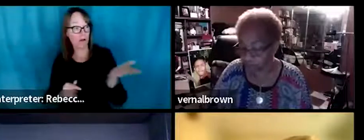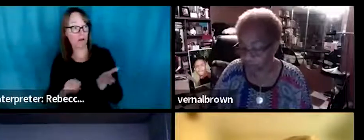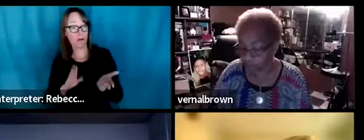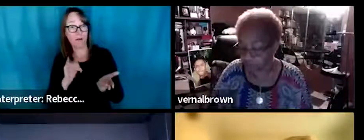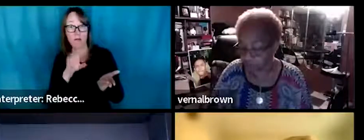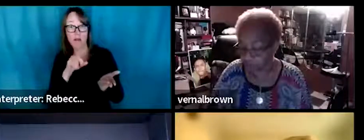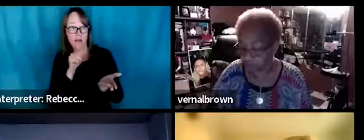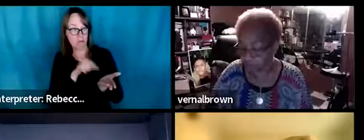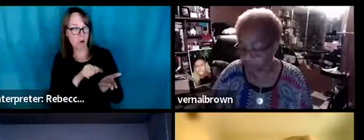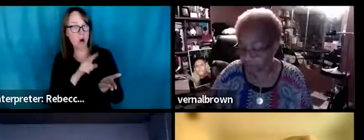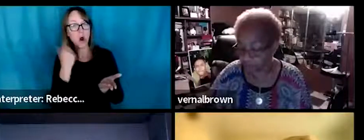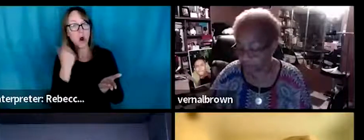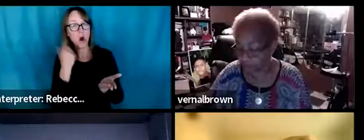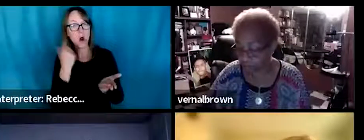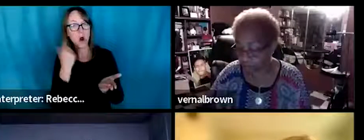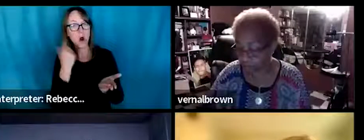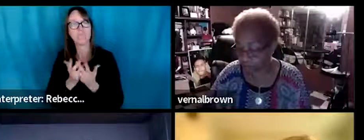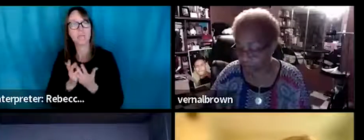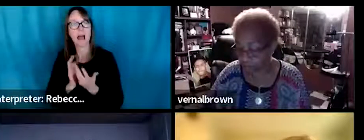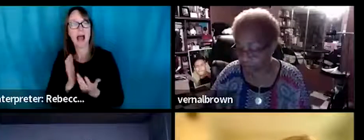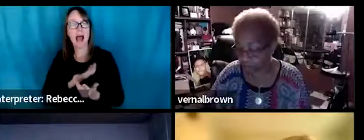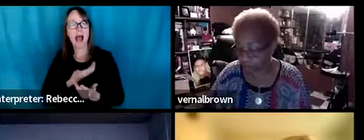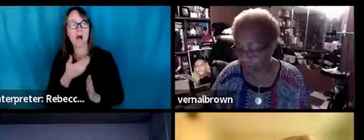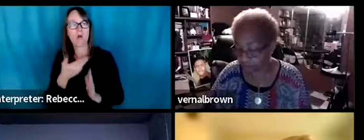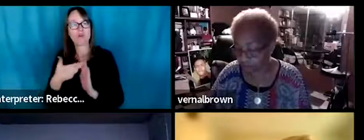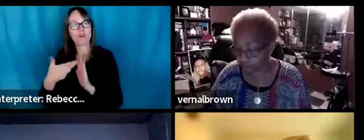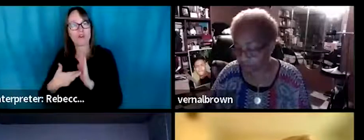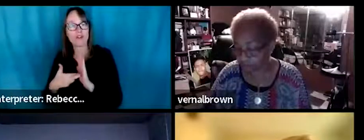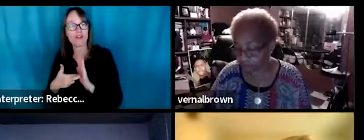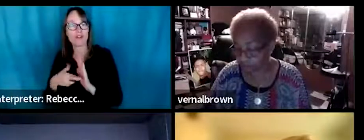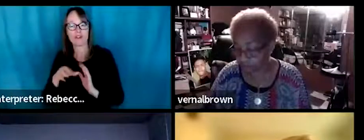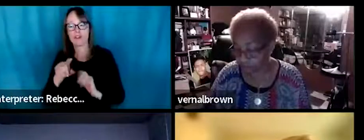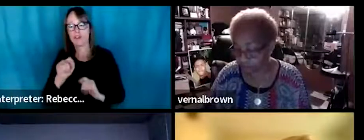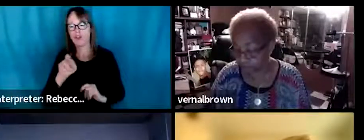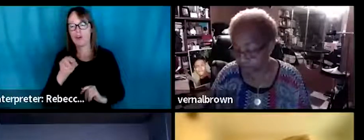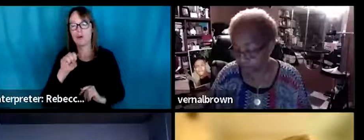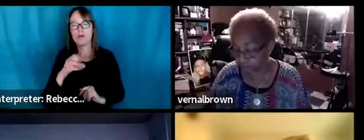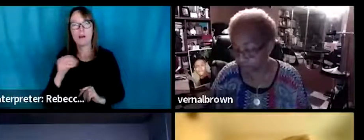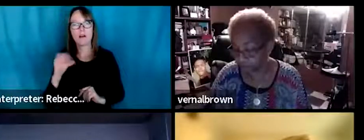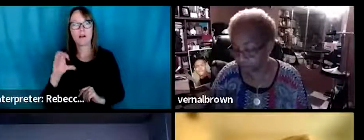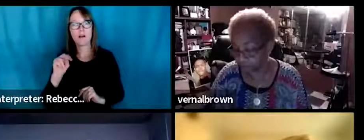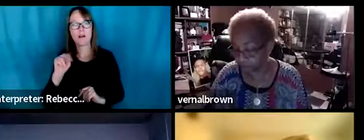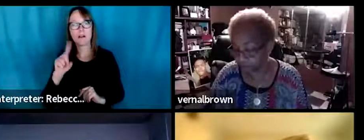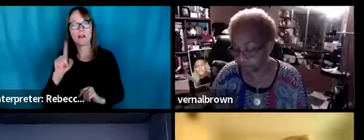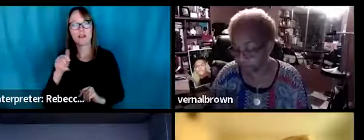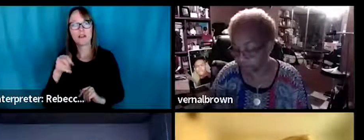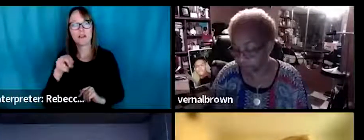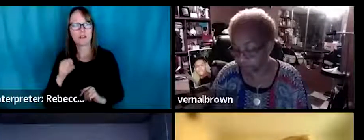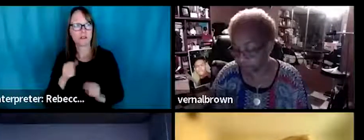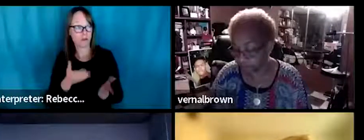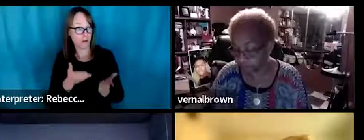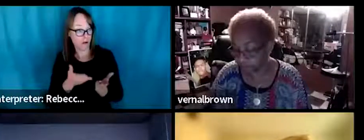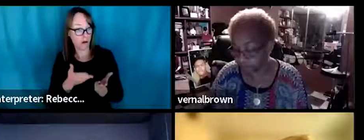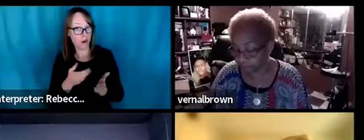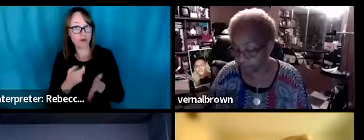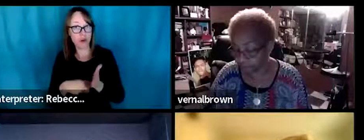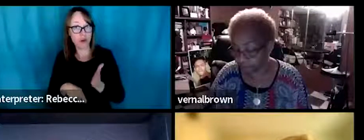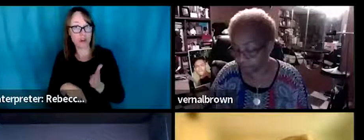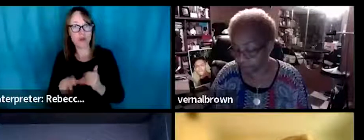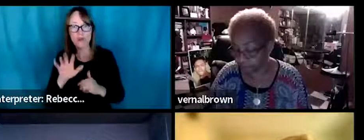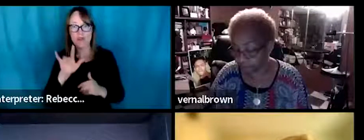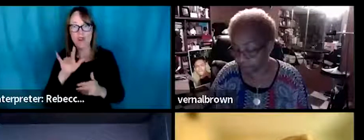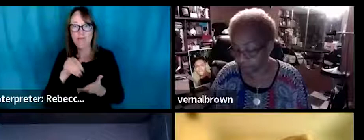with the terms and conditions of the solicitation, and the proposed cost is $2,500 less than the independent cost